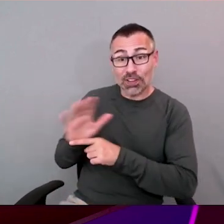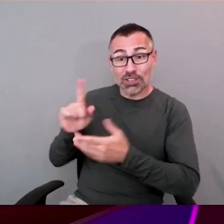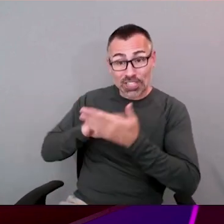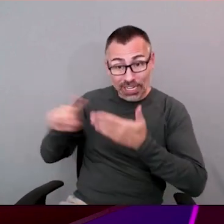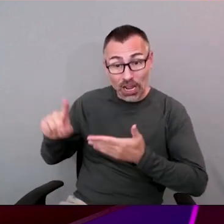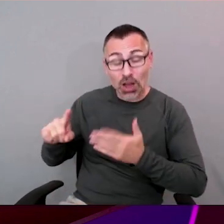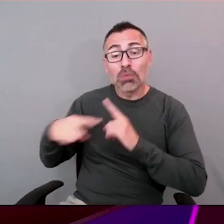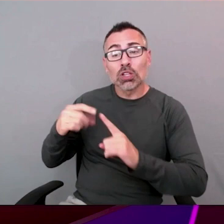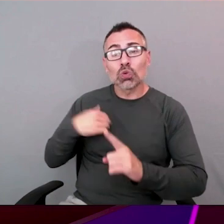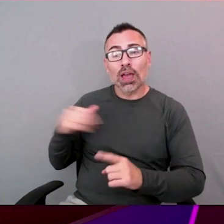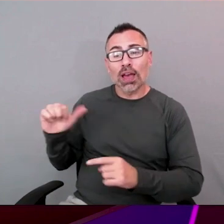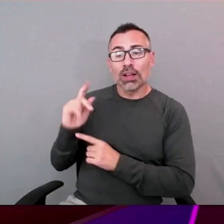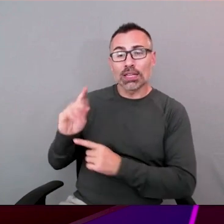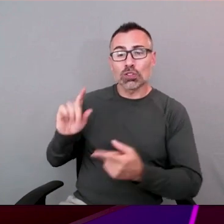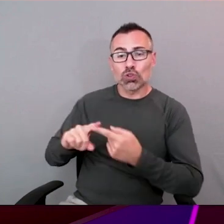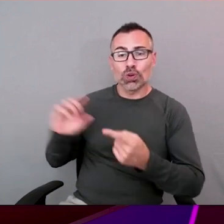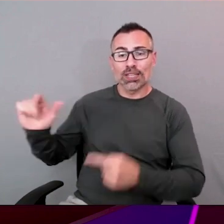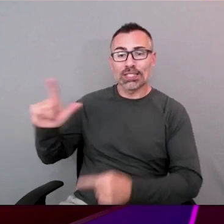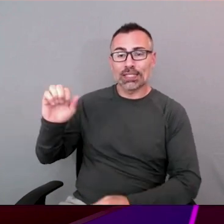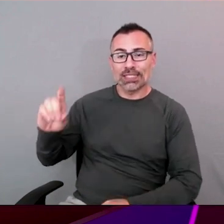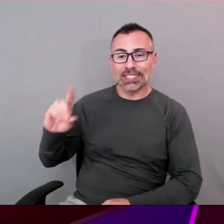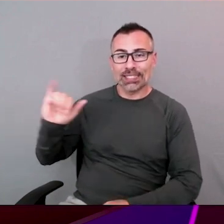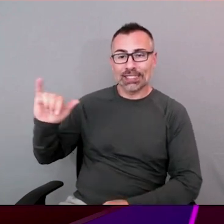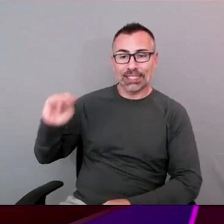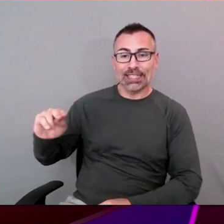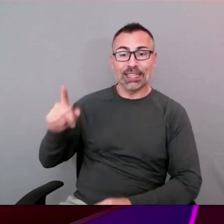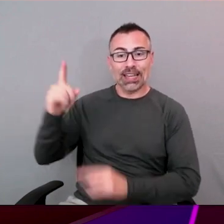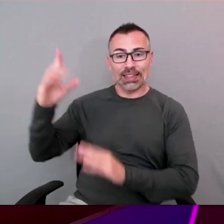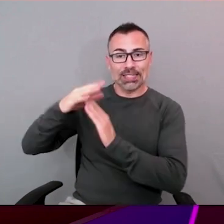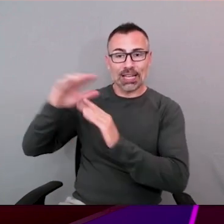his LinkedIn directly at the top of the page. How did he get there?